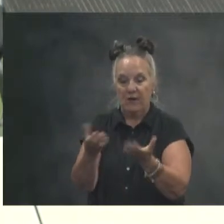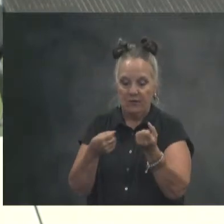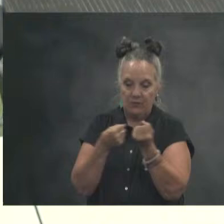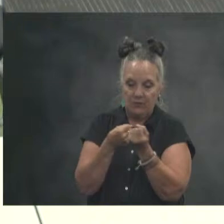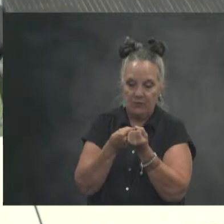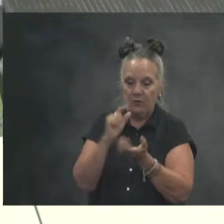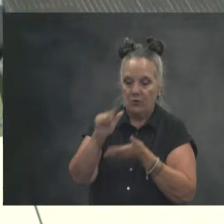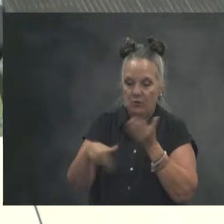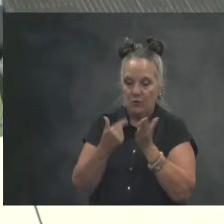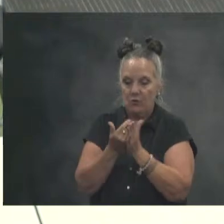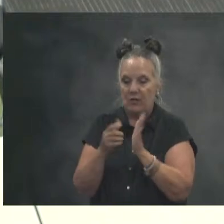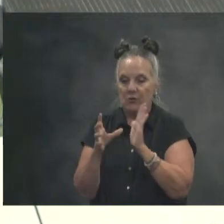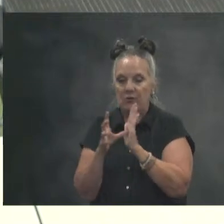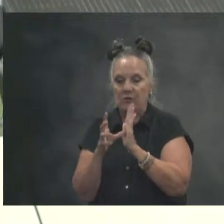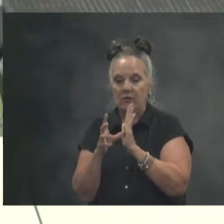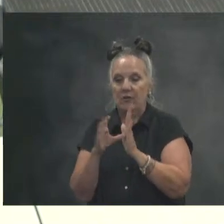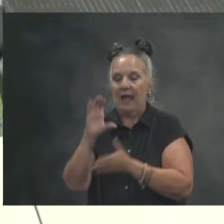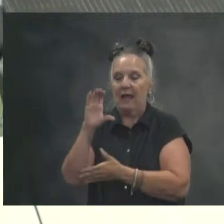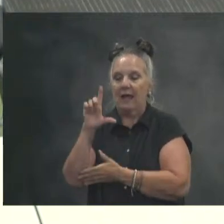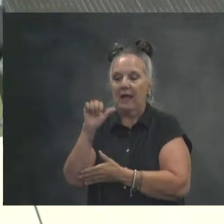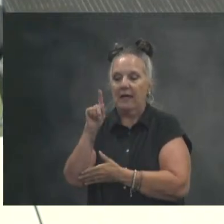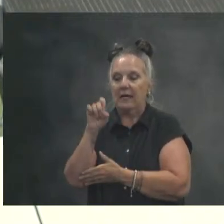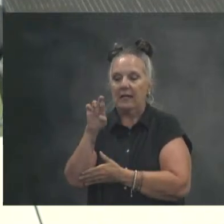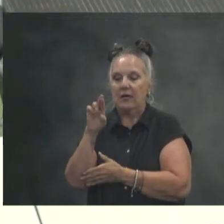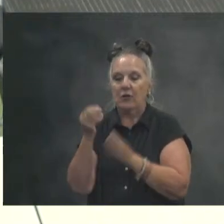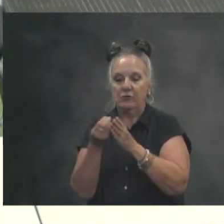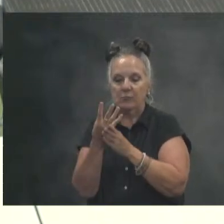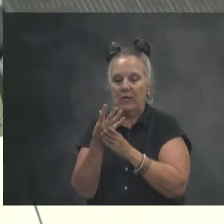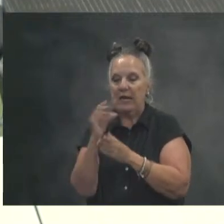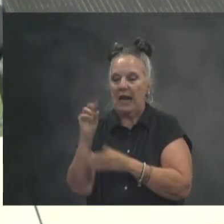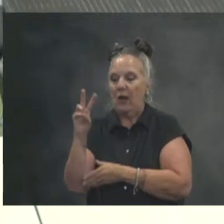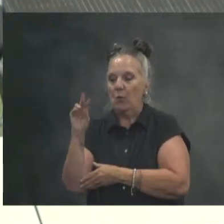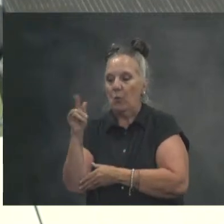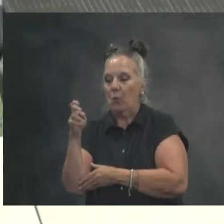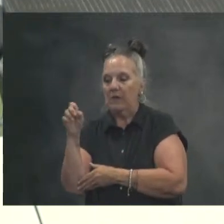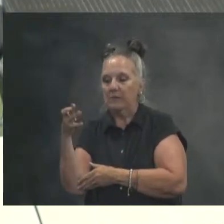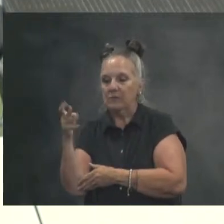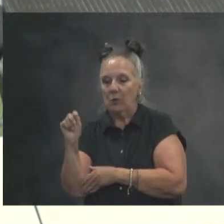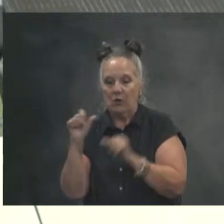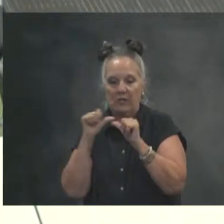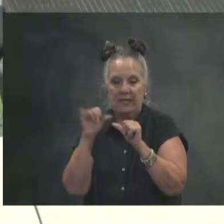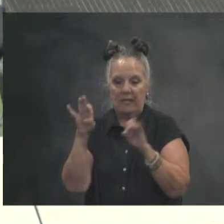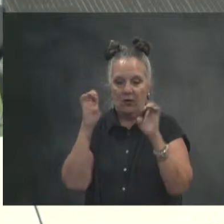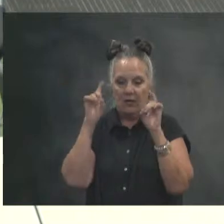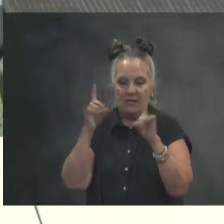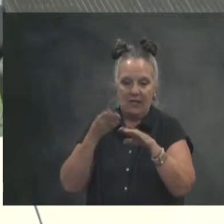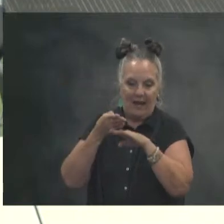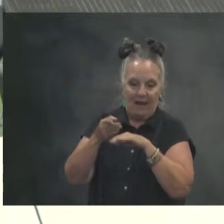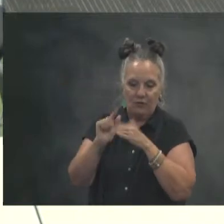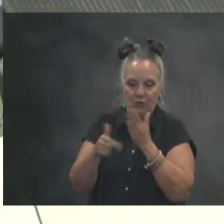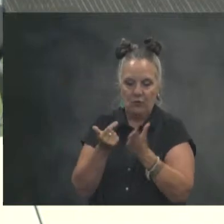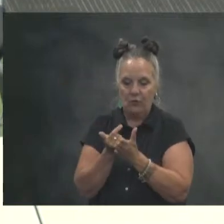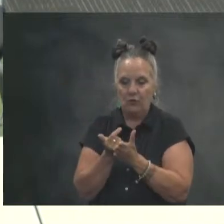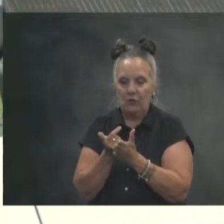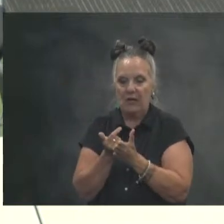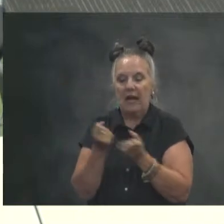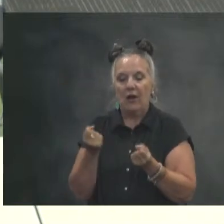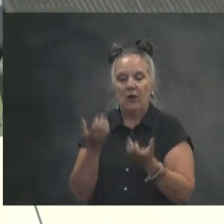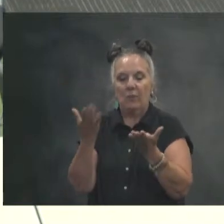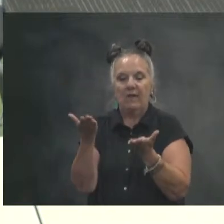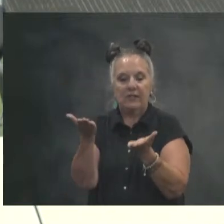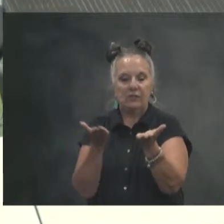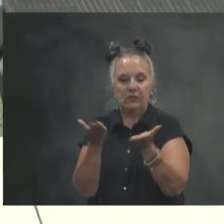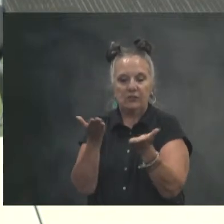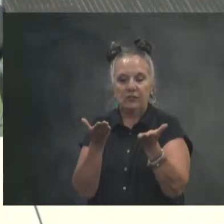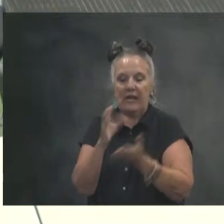for graduating students at Clear Spring High School and Williamsport High School who are continuing their education after graduation and have provided service